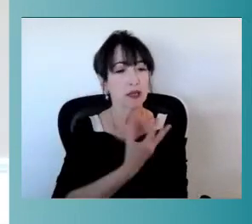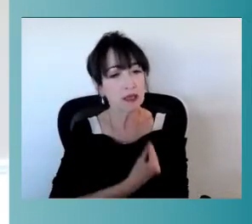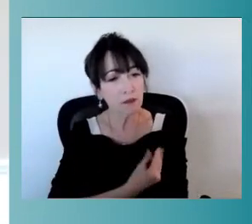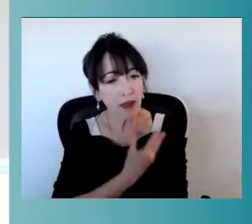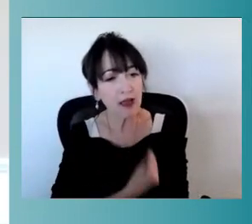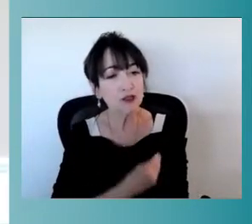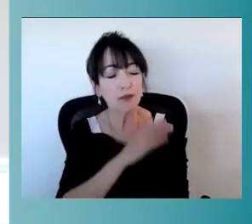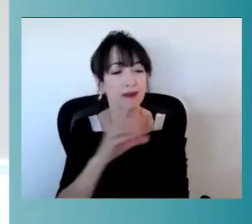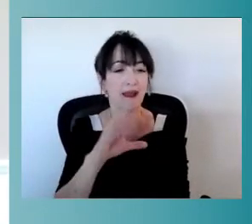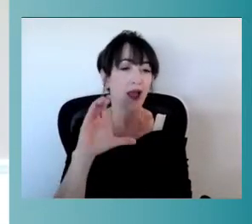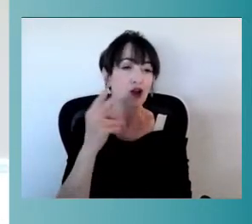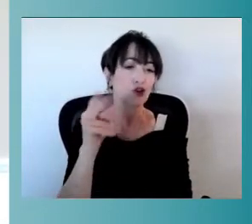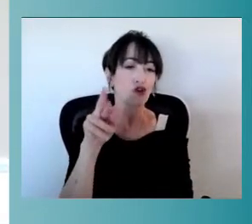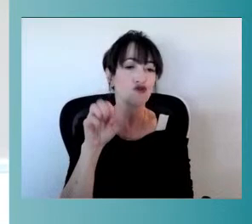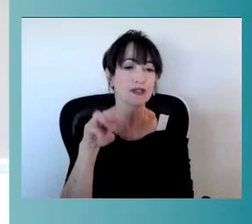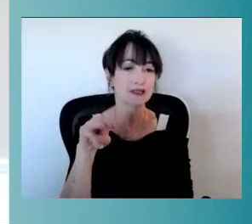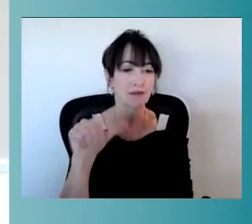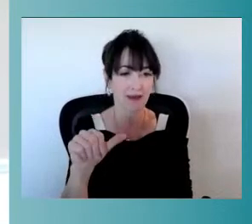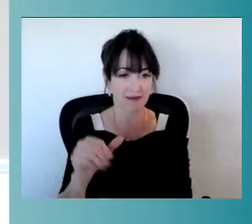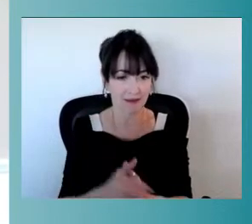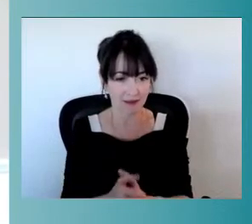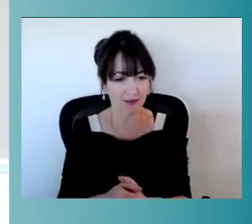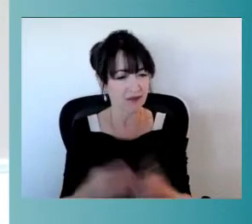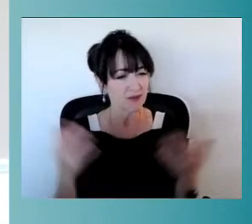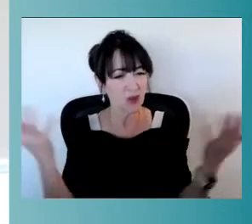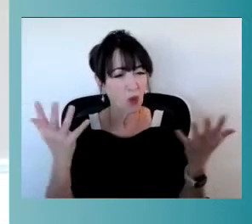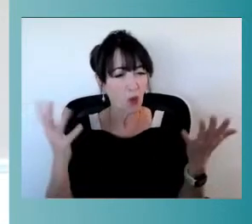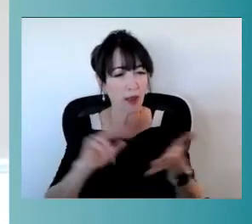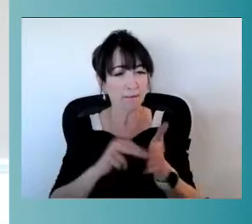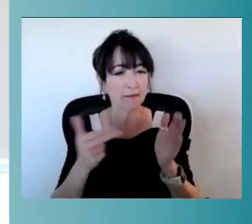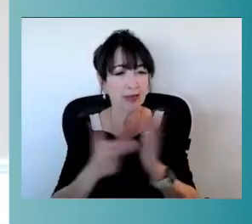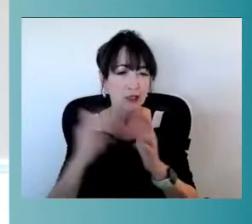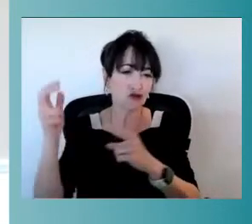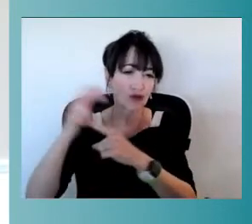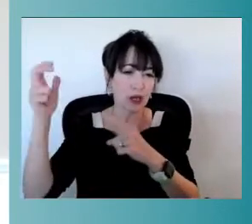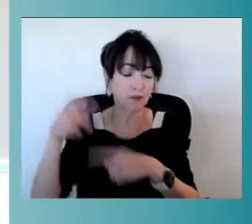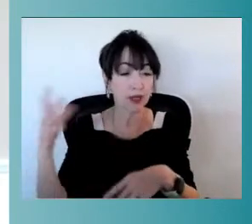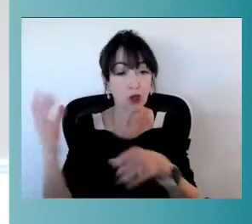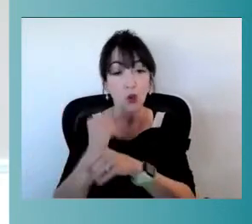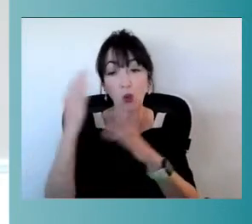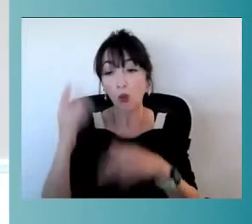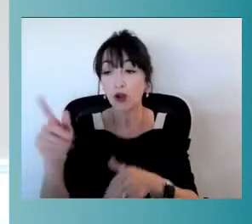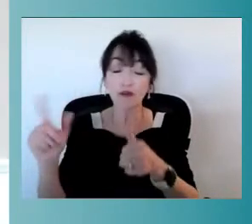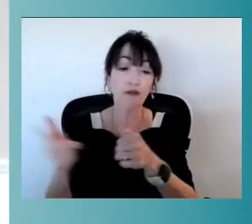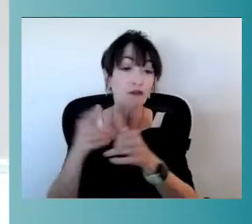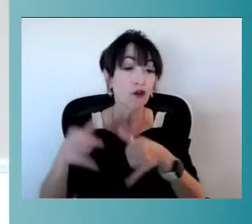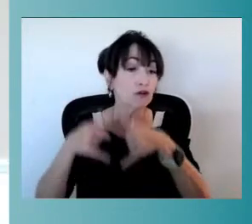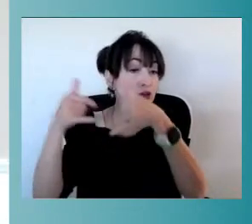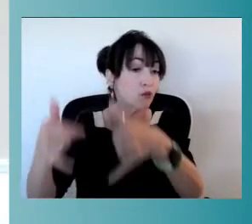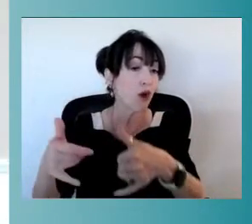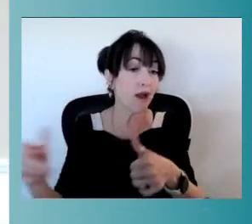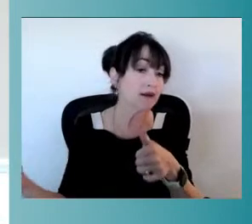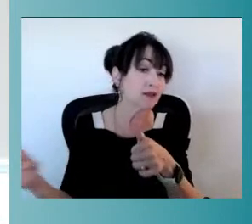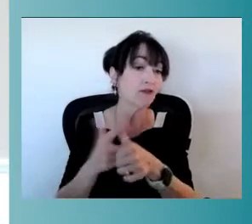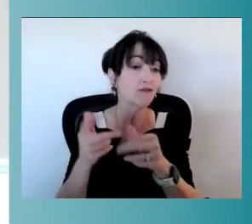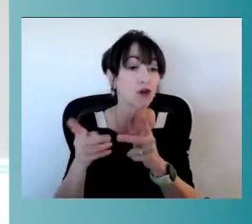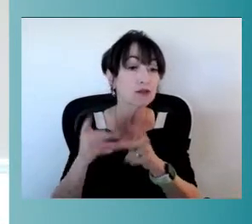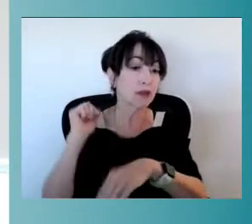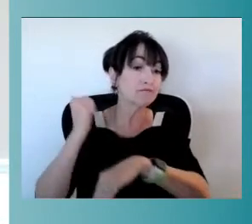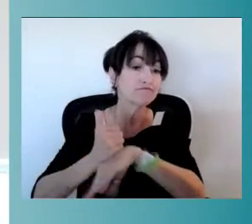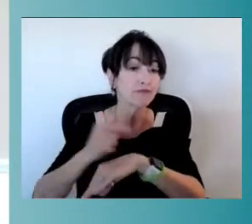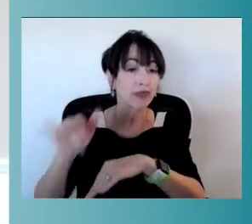charisma. So what does champion mean? A winner of a first prize or first place in a competition,